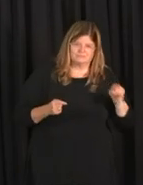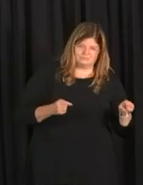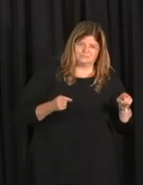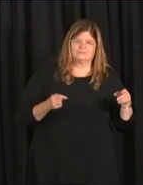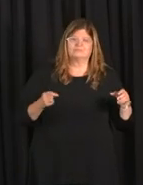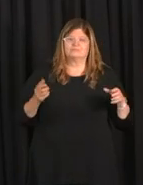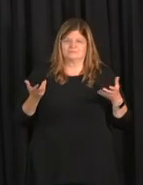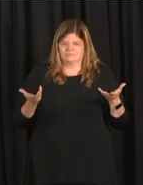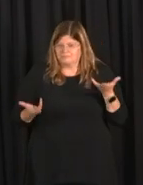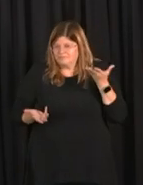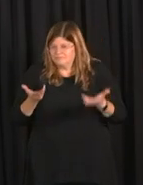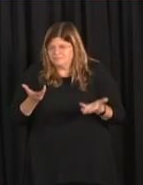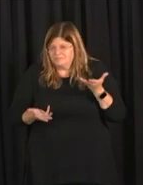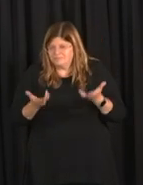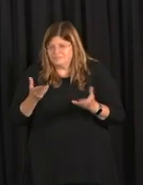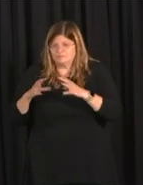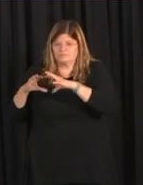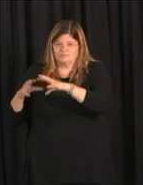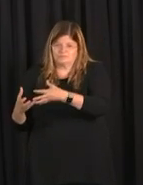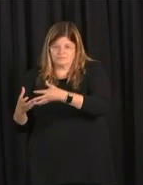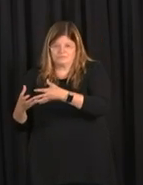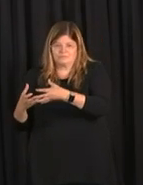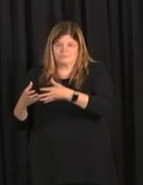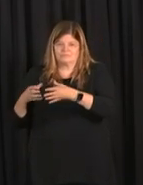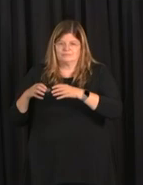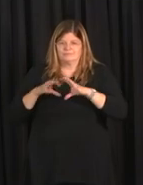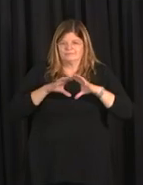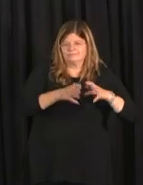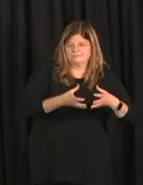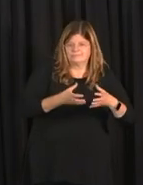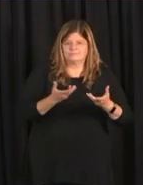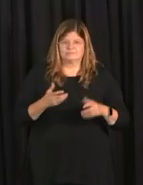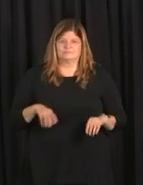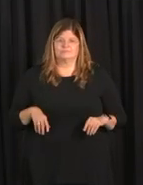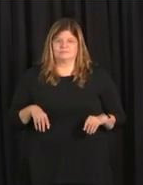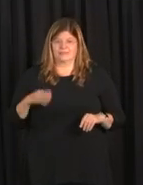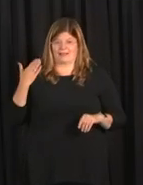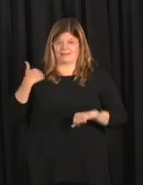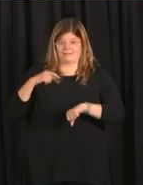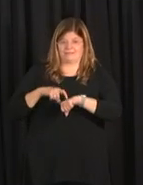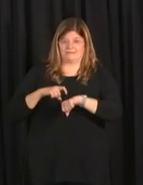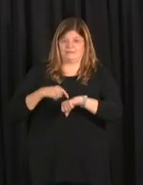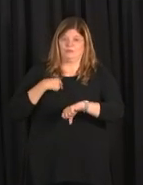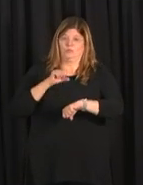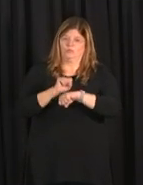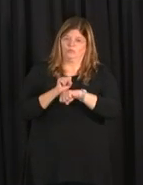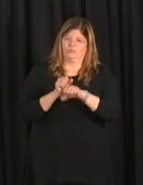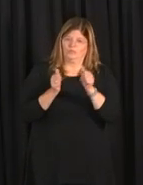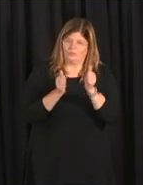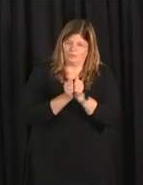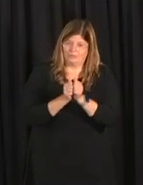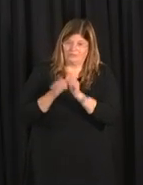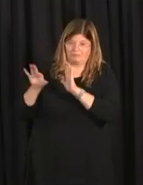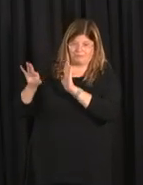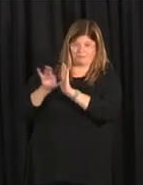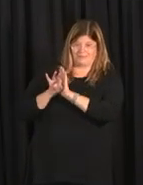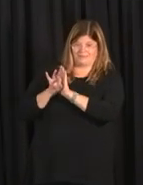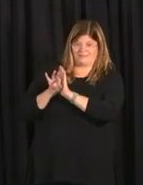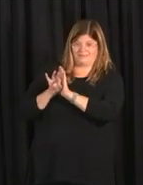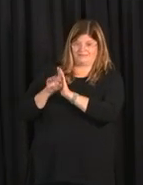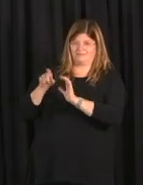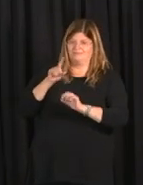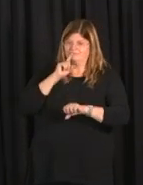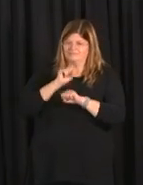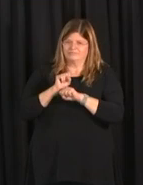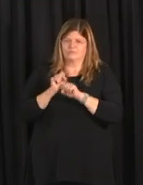be the party. The last time we worked with the PIC, and we worked